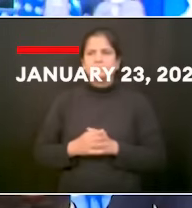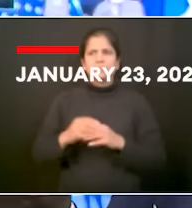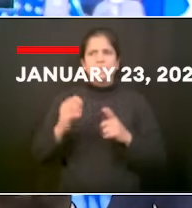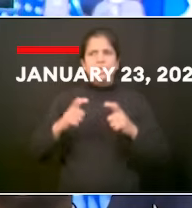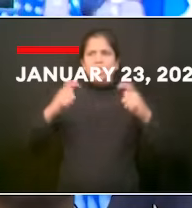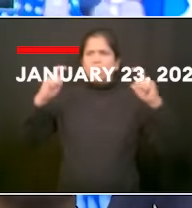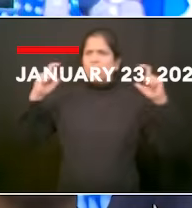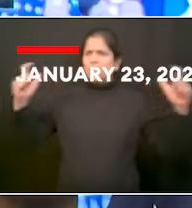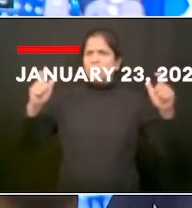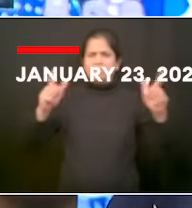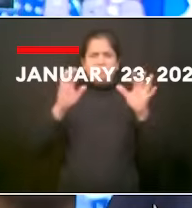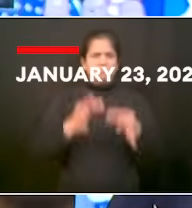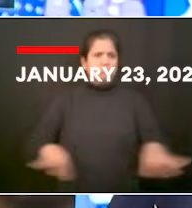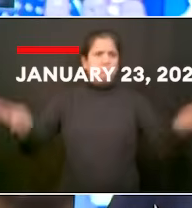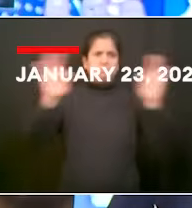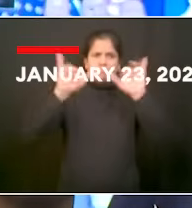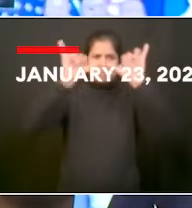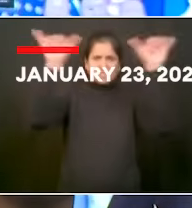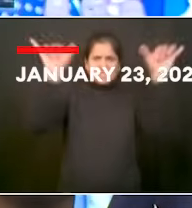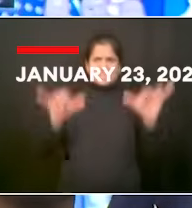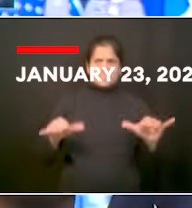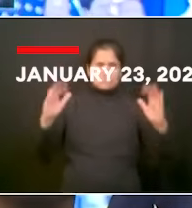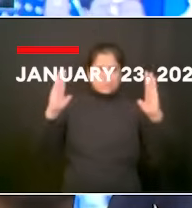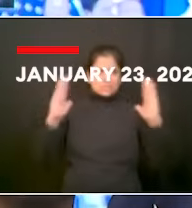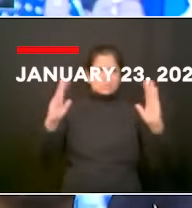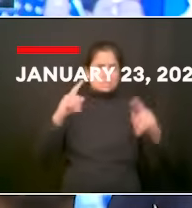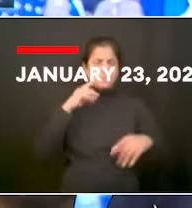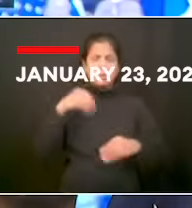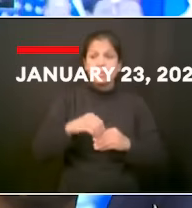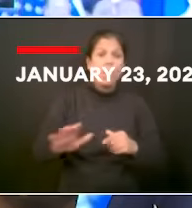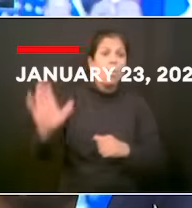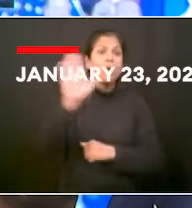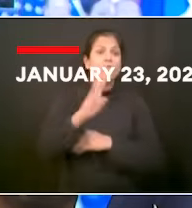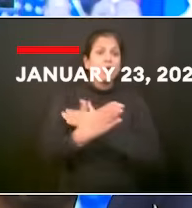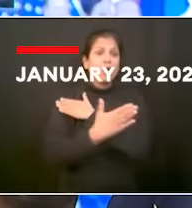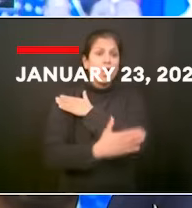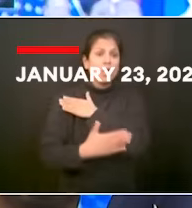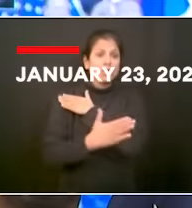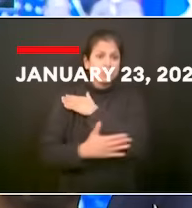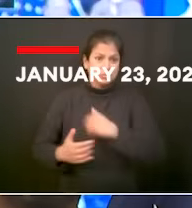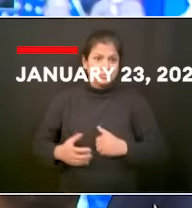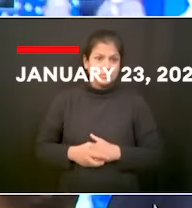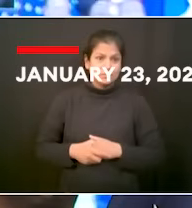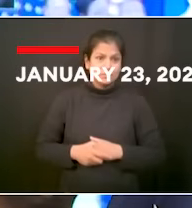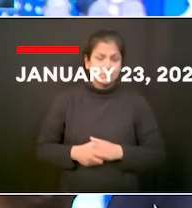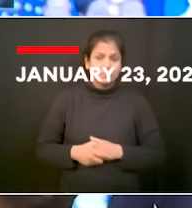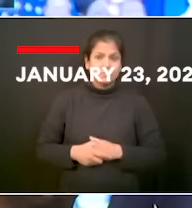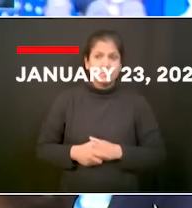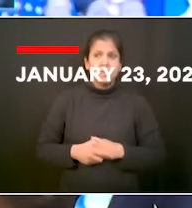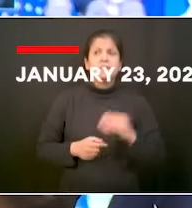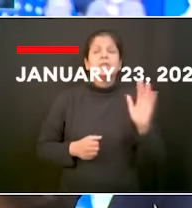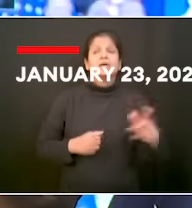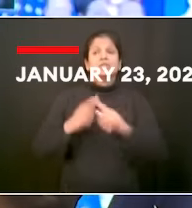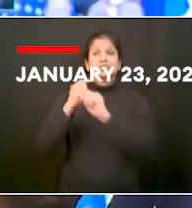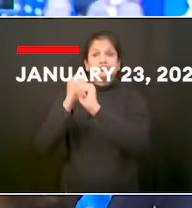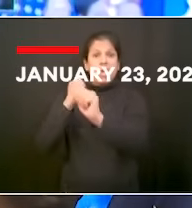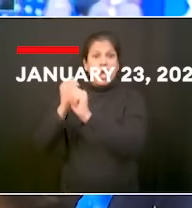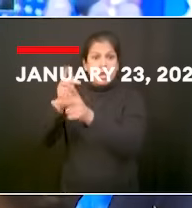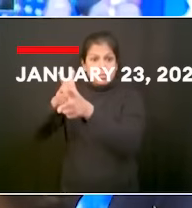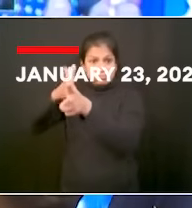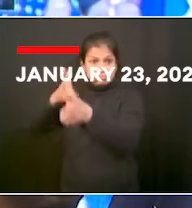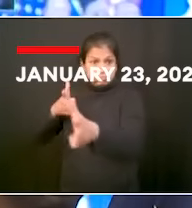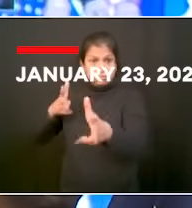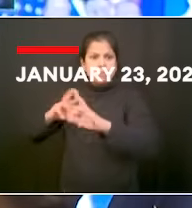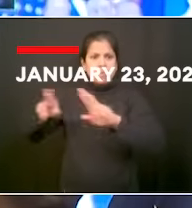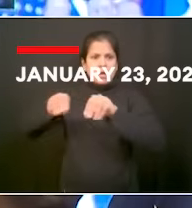ones that can both salt this city. We're talking about 700 of those trucks, and then we're talking about 2,200 plows. So all of